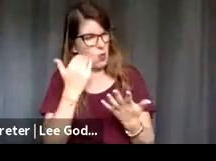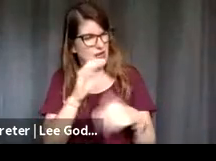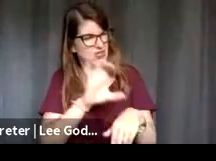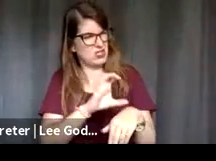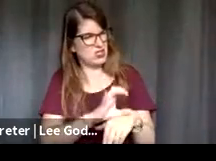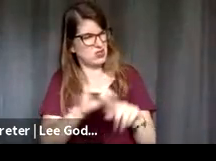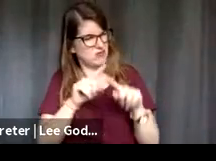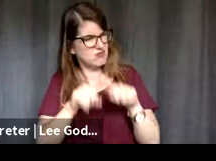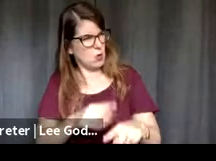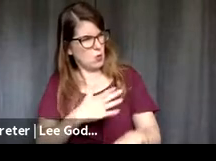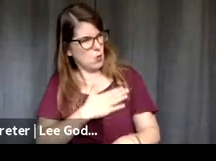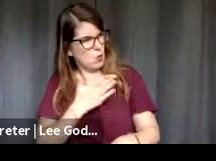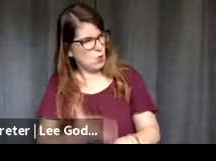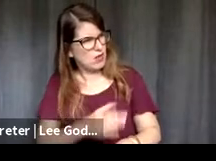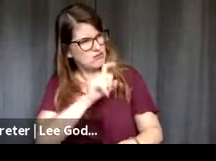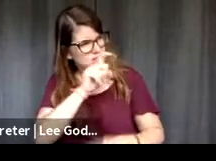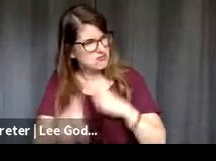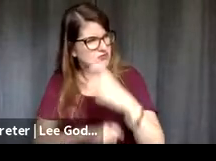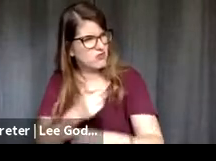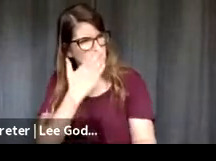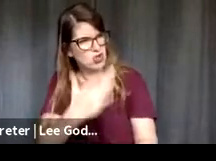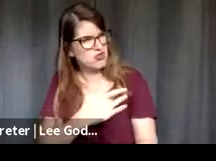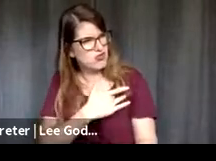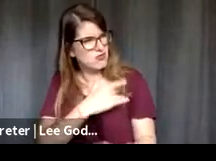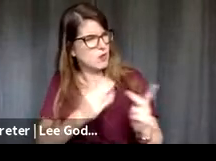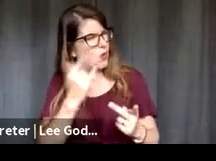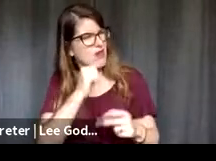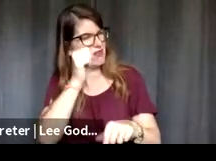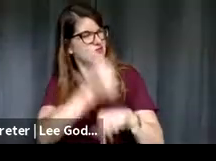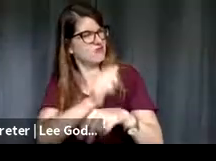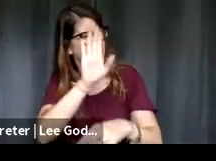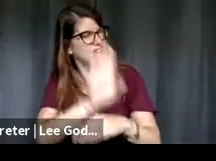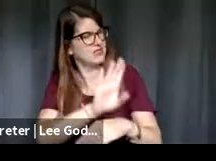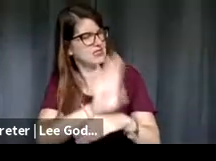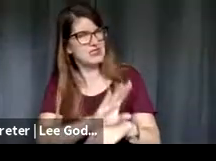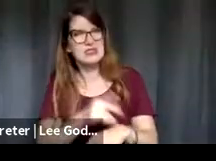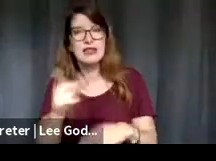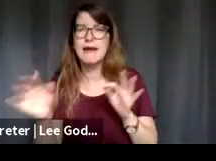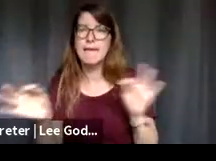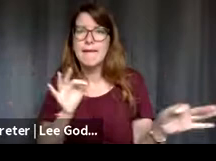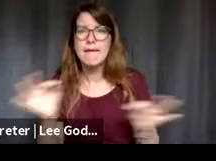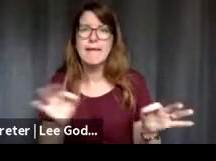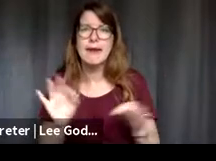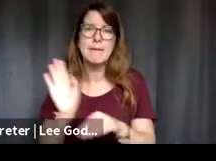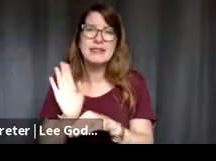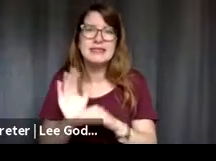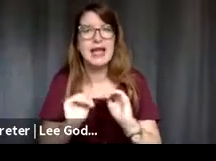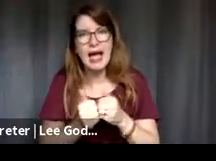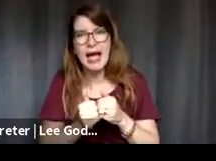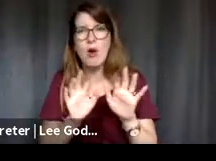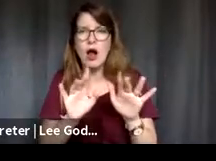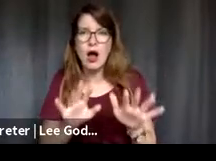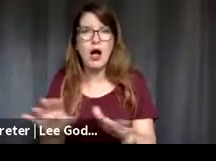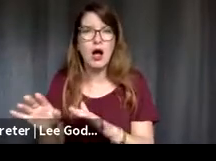willing contributions of good-hearted people? Why don't you just create a business model? And he starts walking through it with me. You know, he was like, you